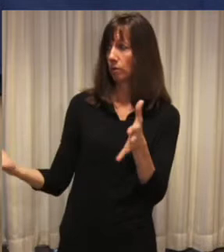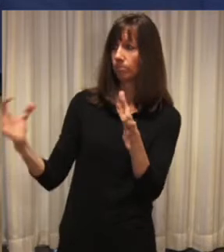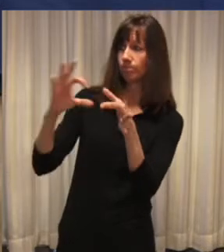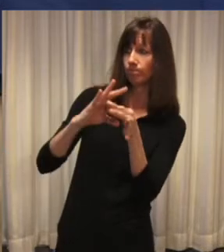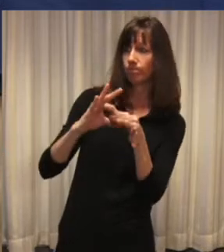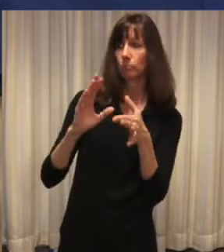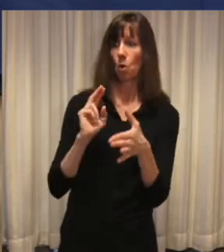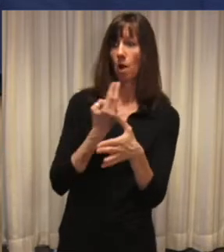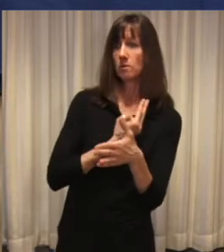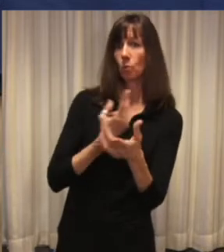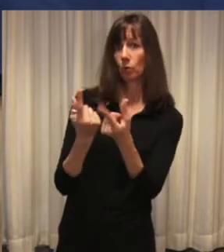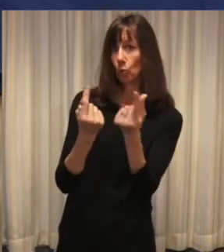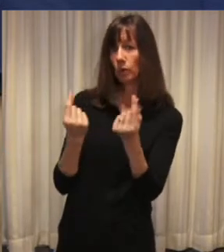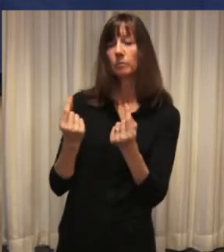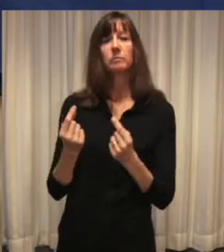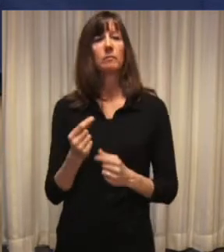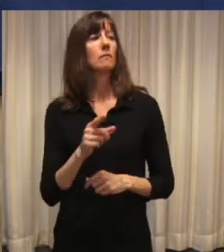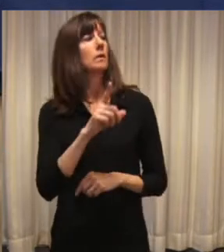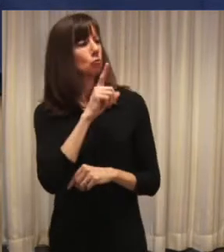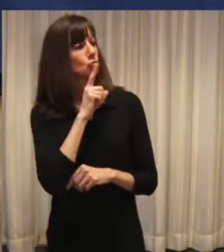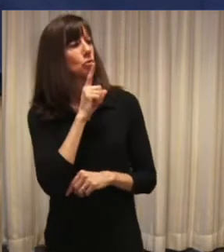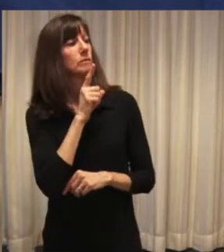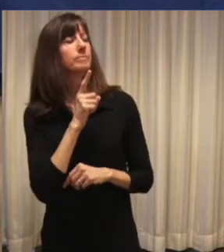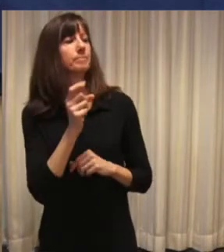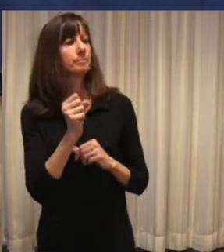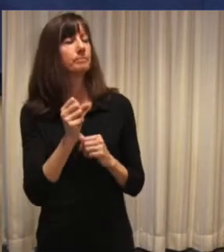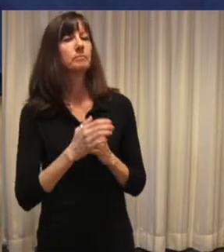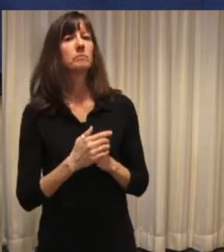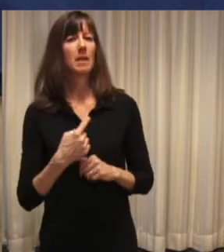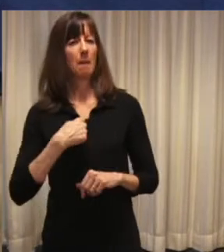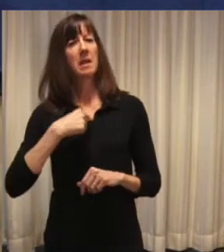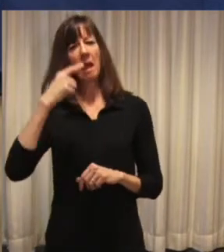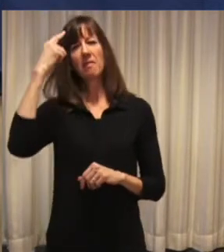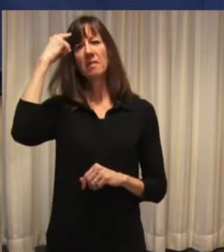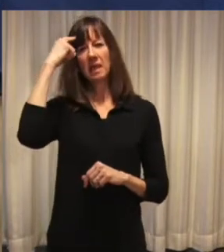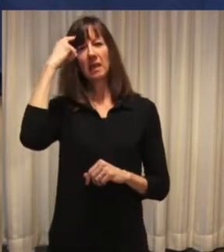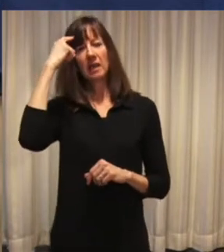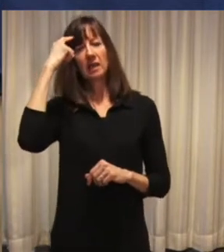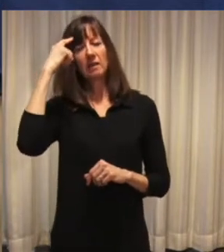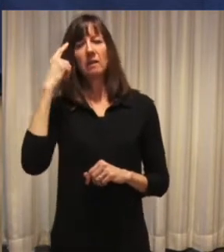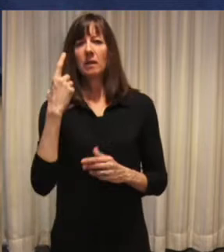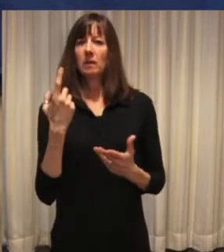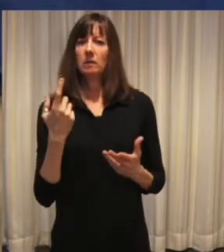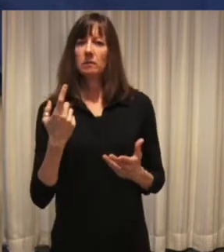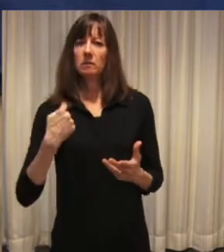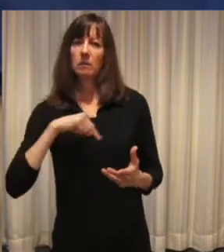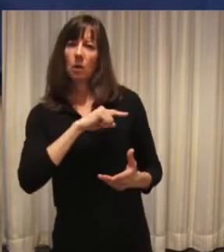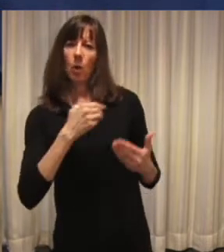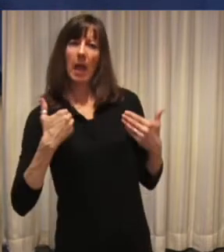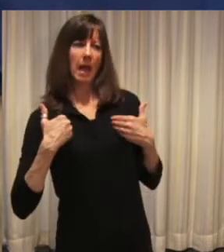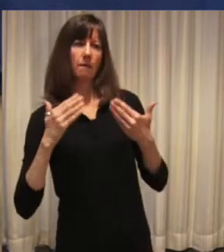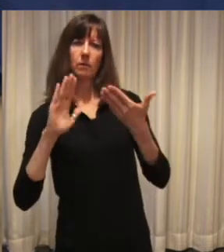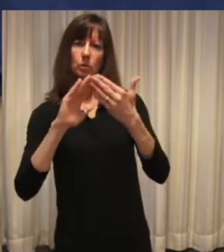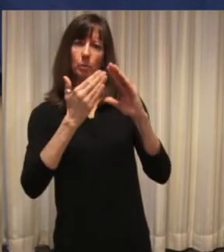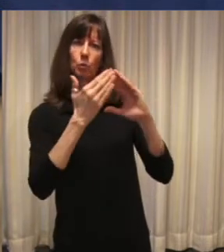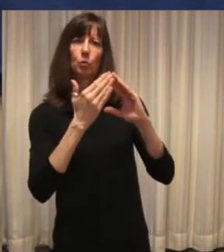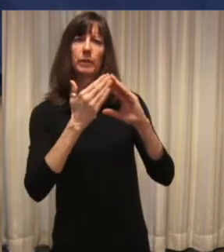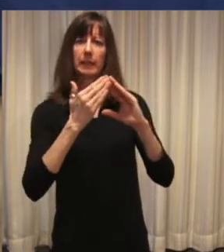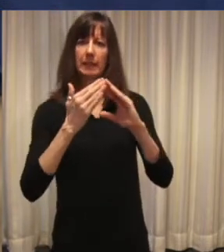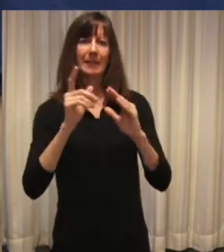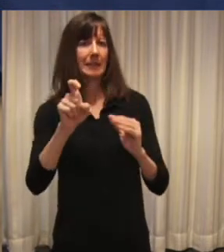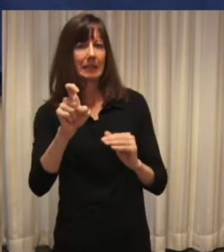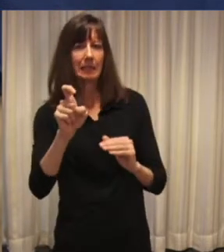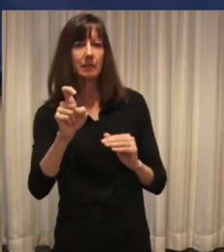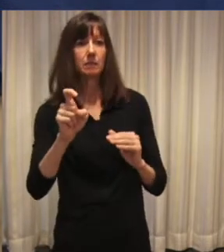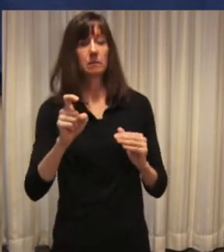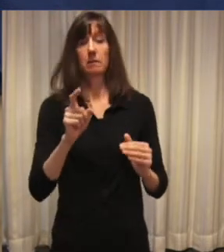doing here? Sure. I think that there's obviously, we have a community need, and the school district is a community resource. And I